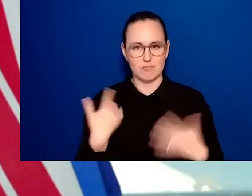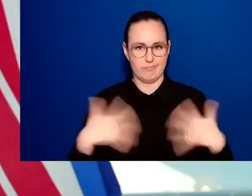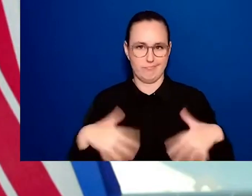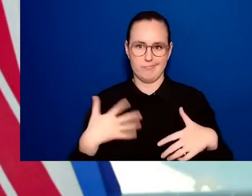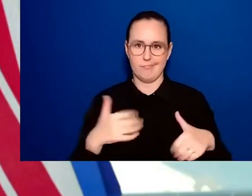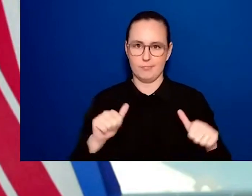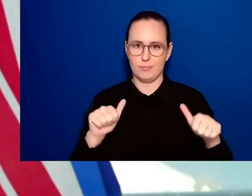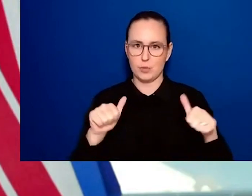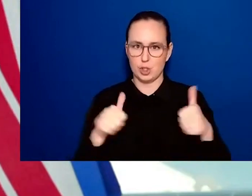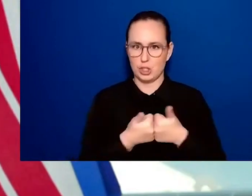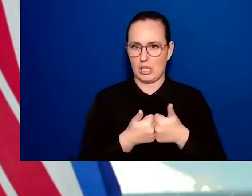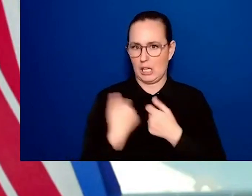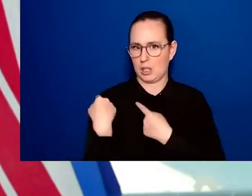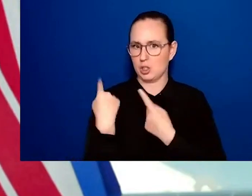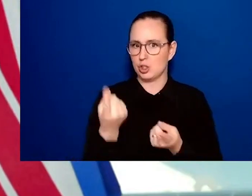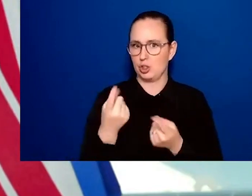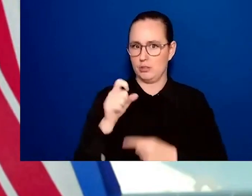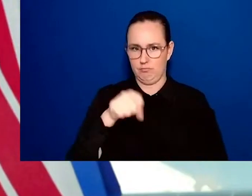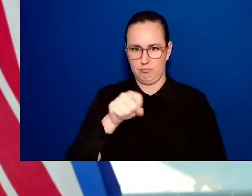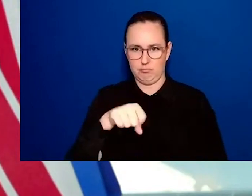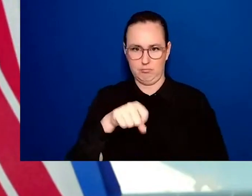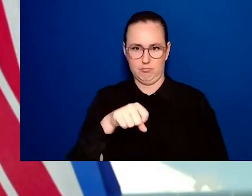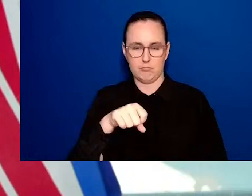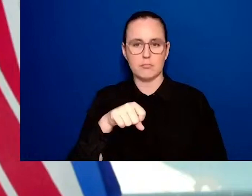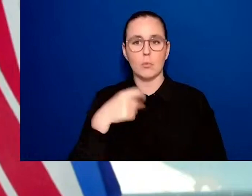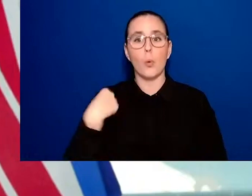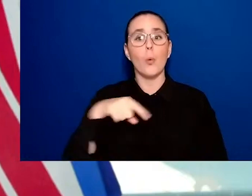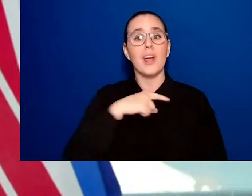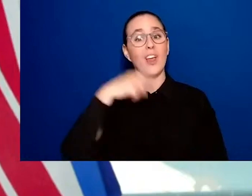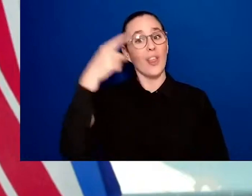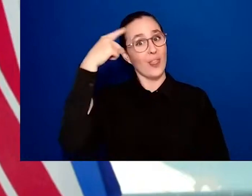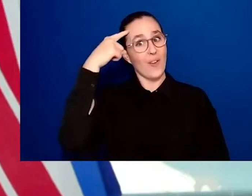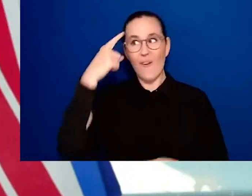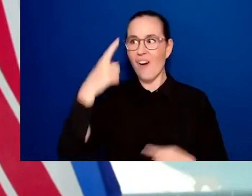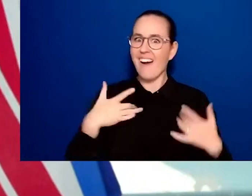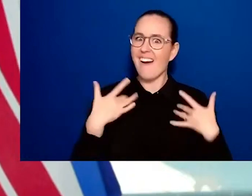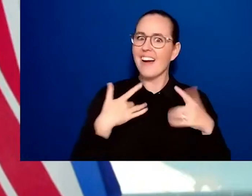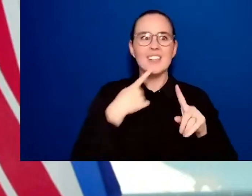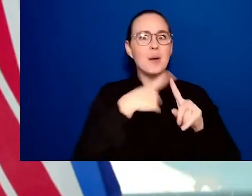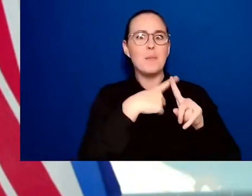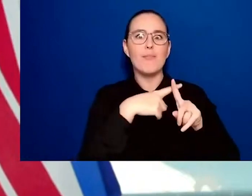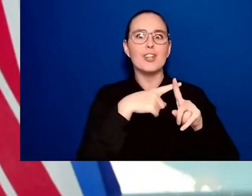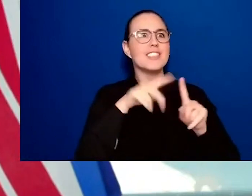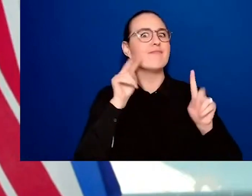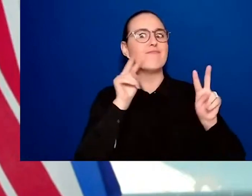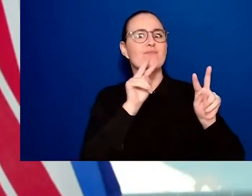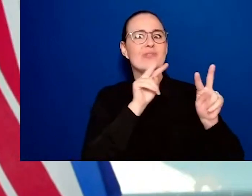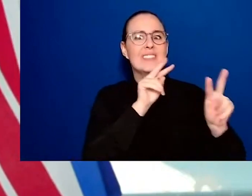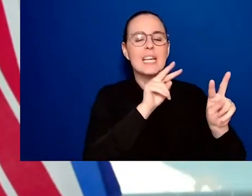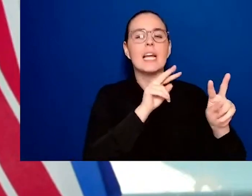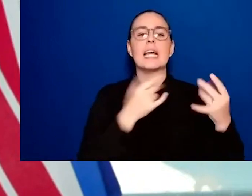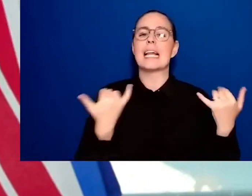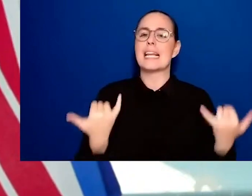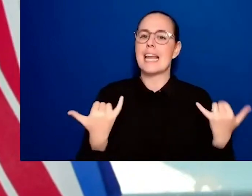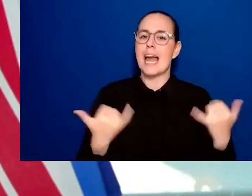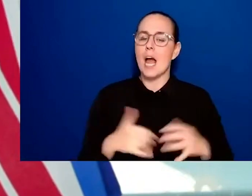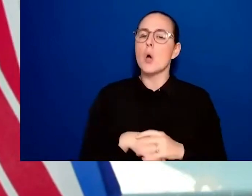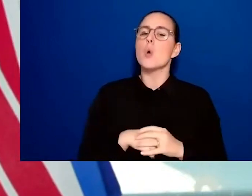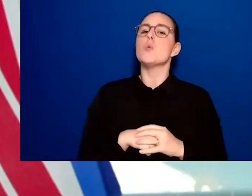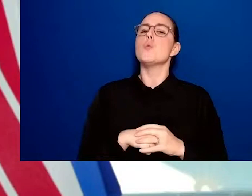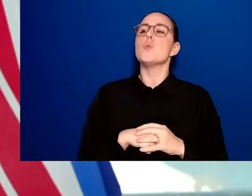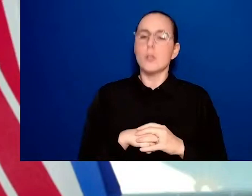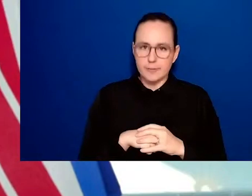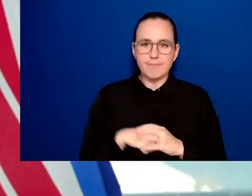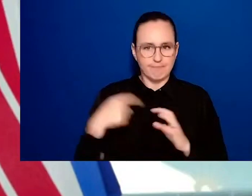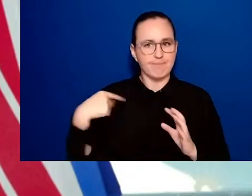of optimism, and we are now in a place where we need to take additional measures. And I know most people in this province are